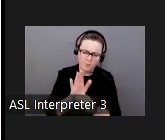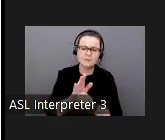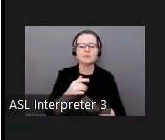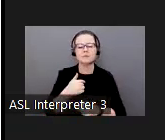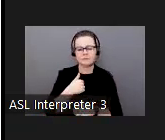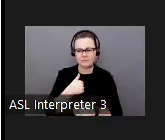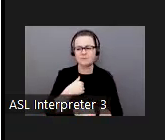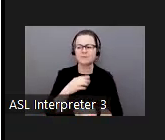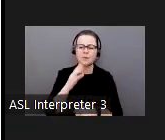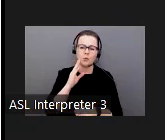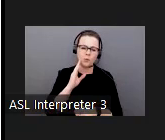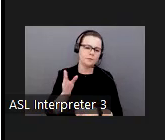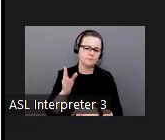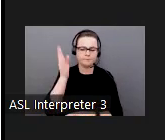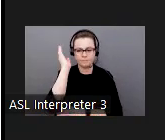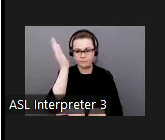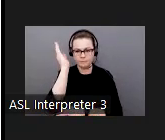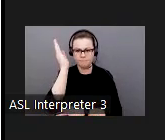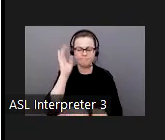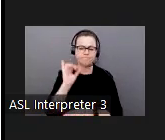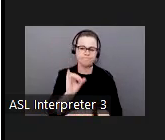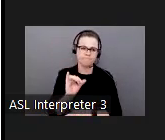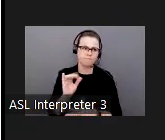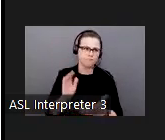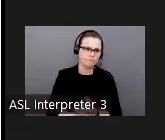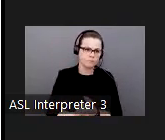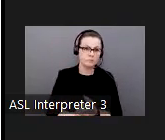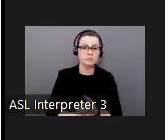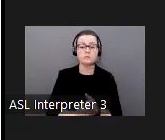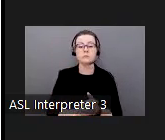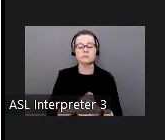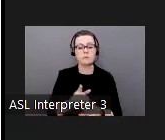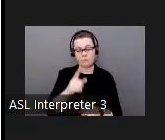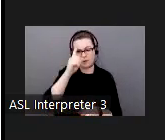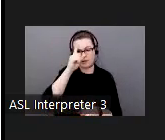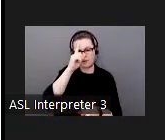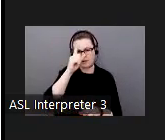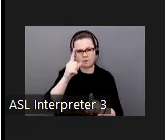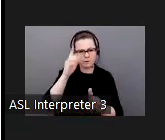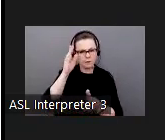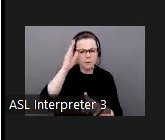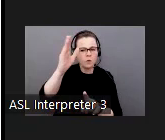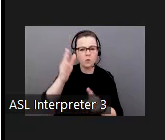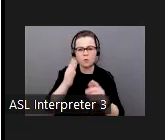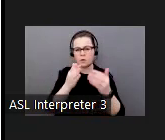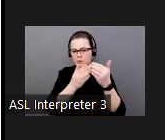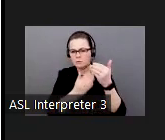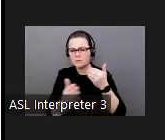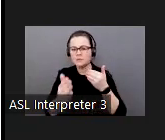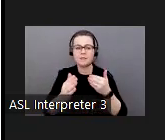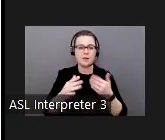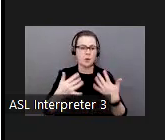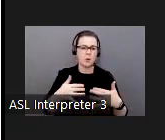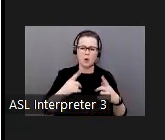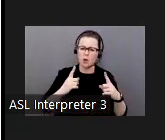okay, so, how can we think going forward about intervening in these very complex